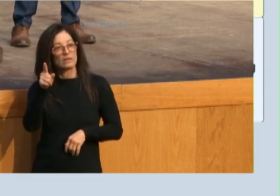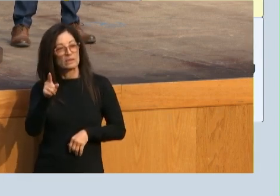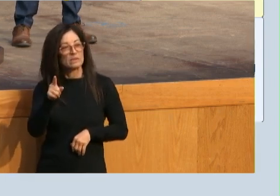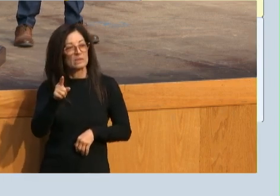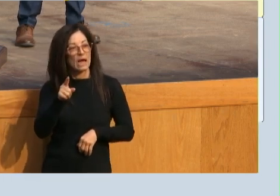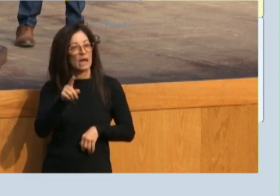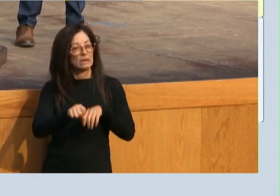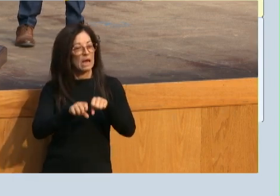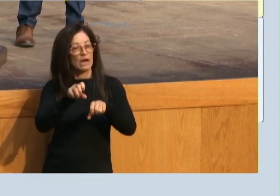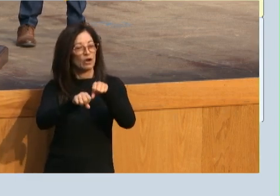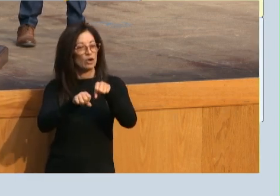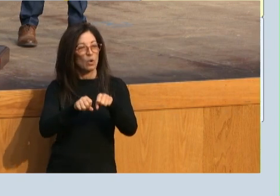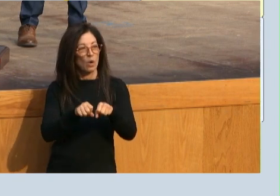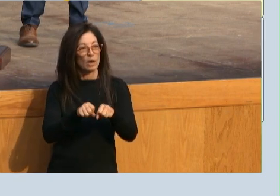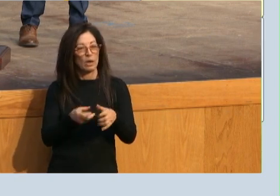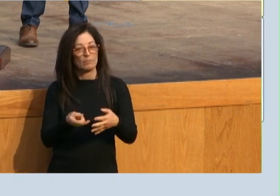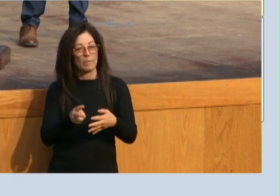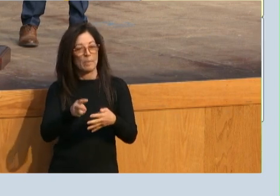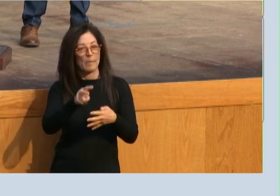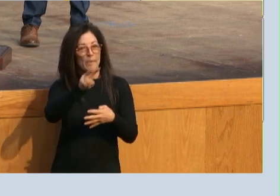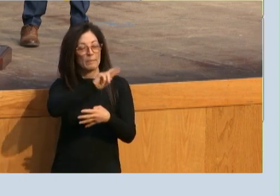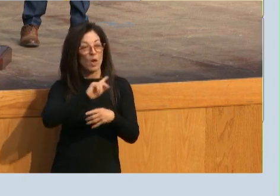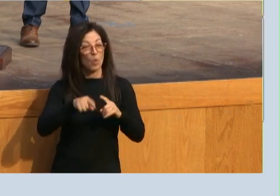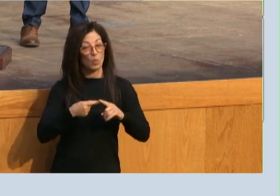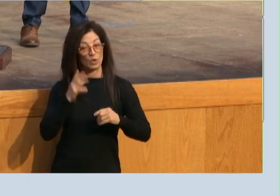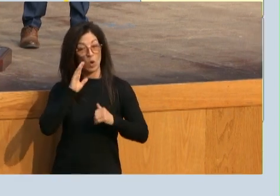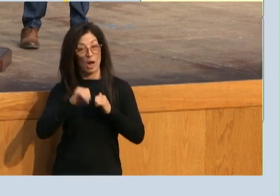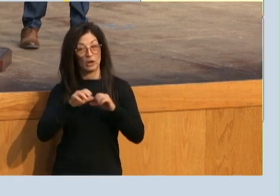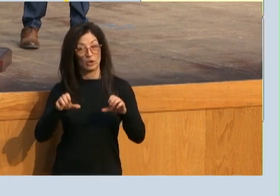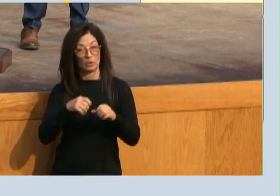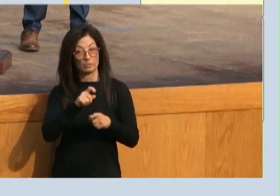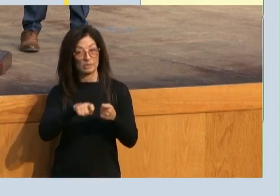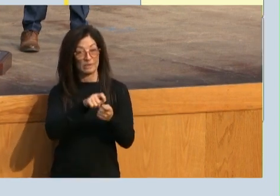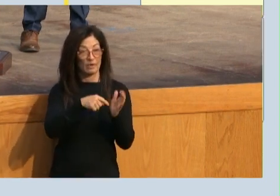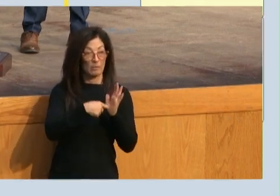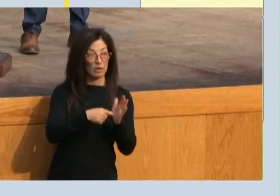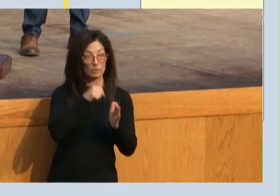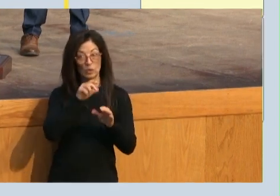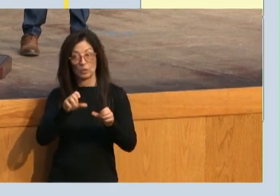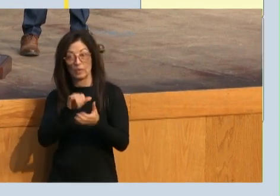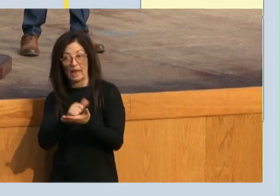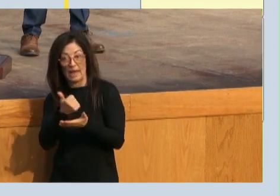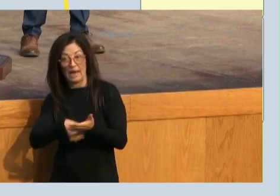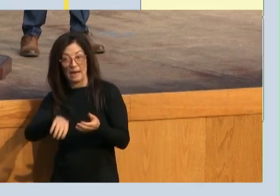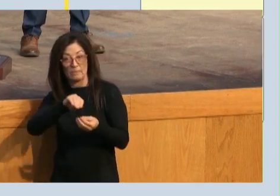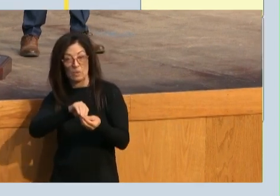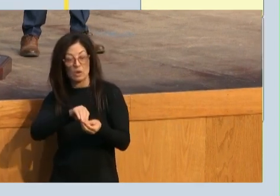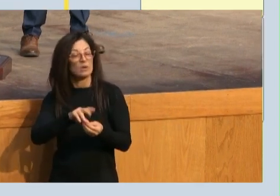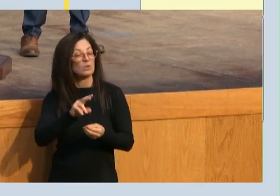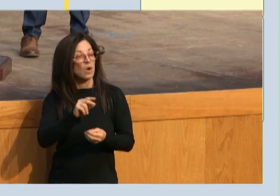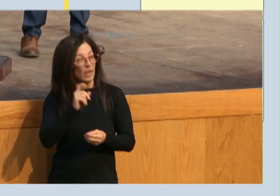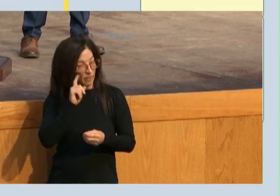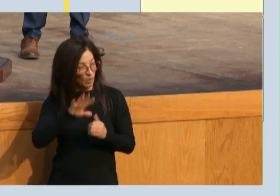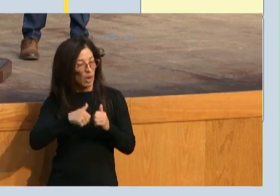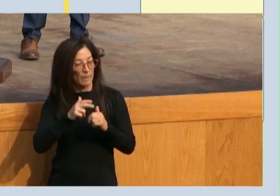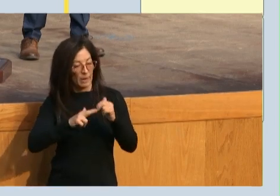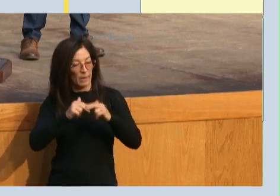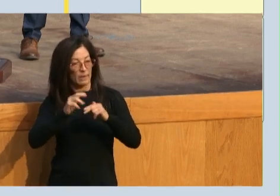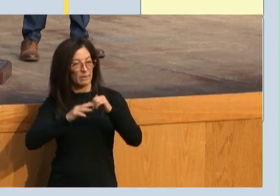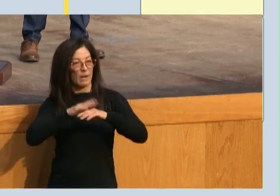a ratchet system where once you know how to do predictive models, you don't do those kinds of retrospective looks at data. I think these all build on each